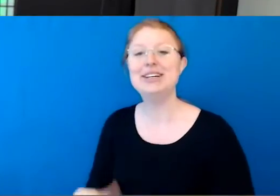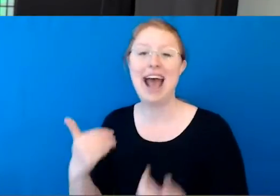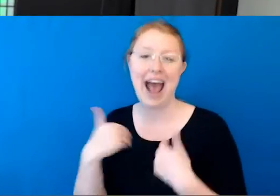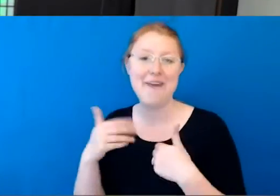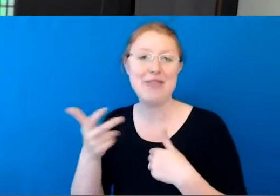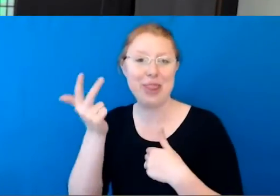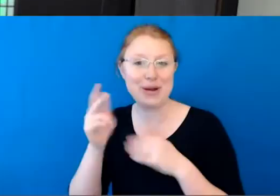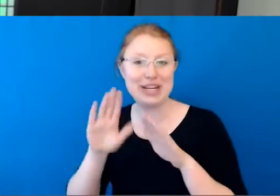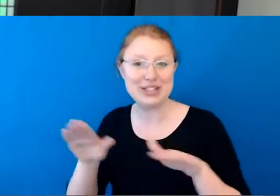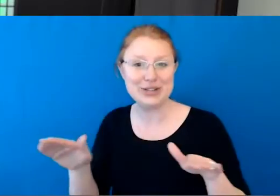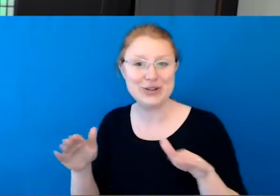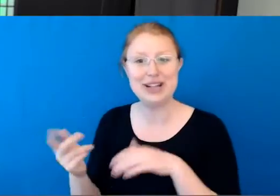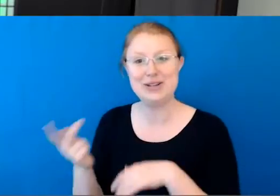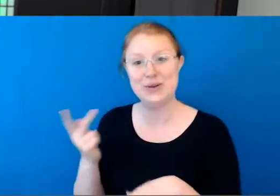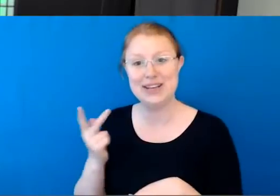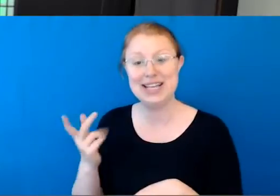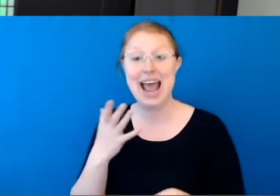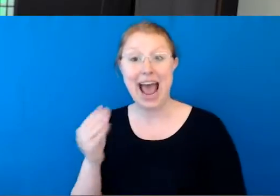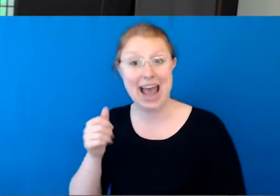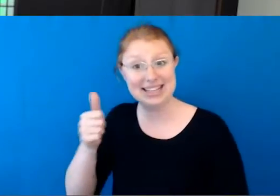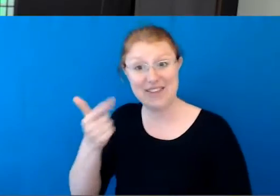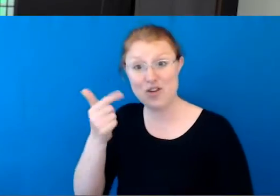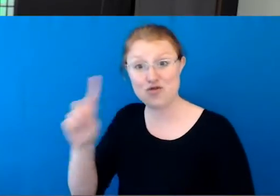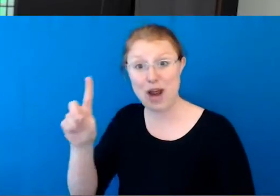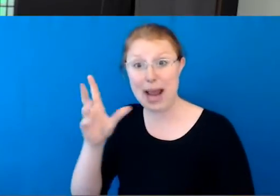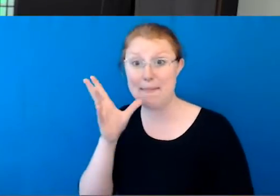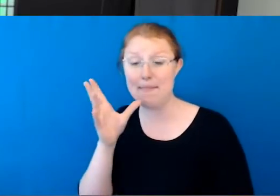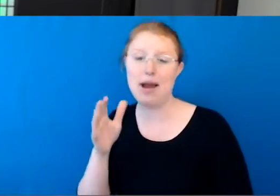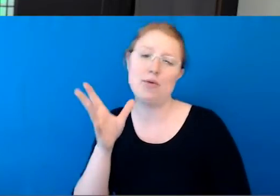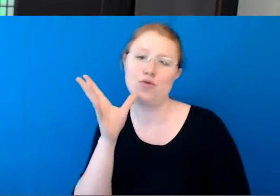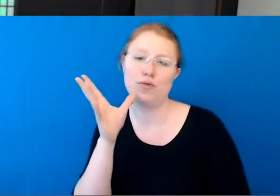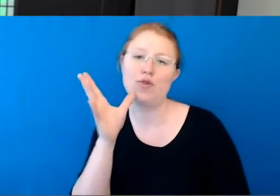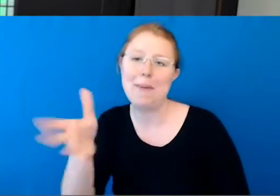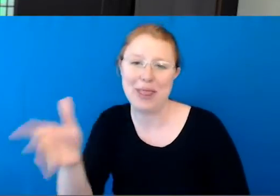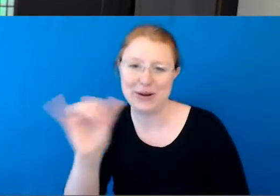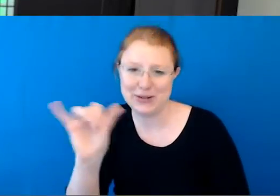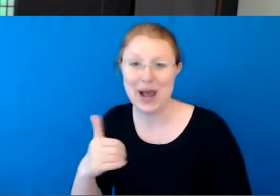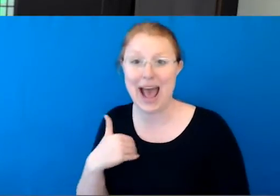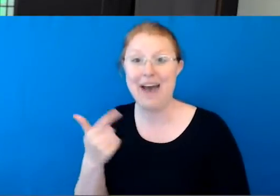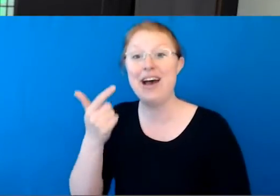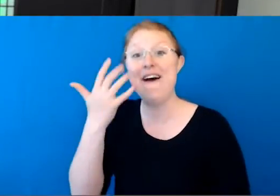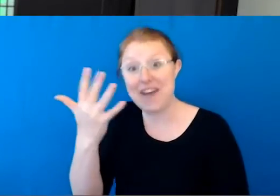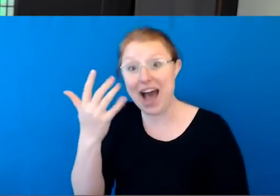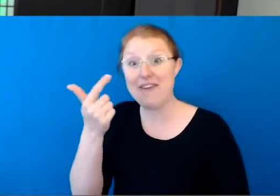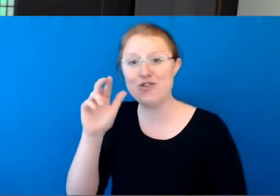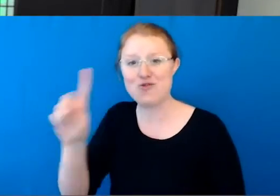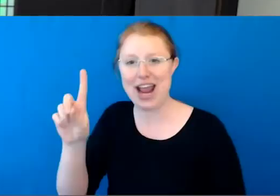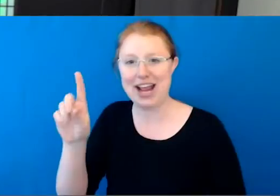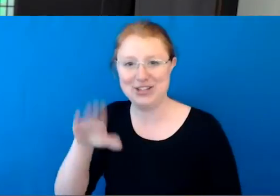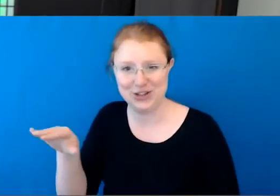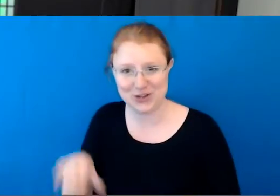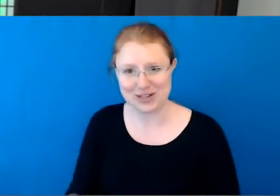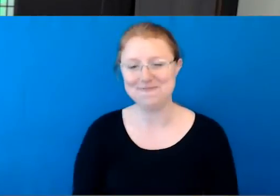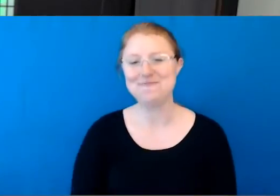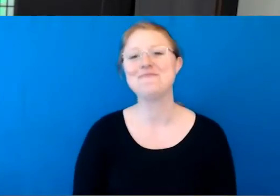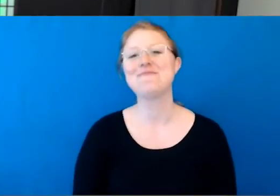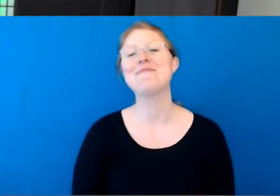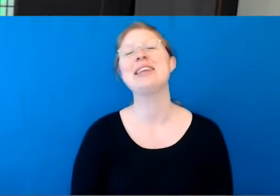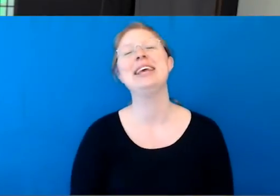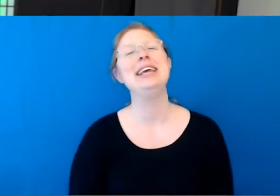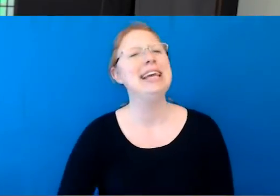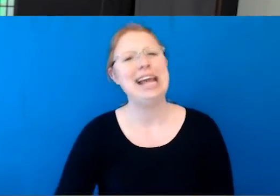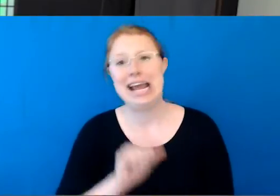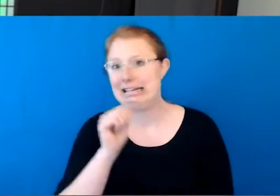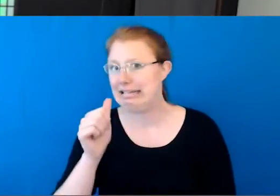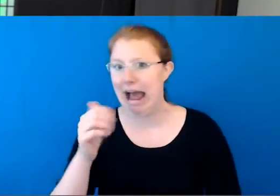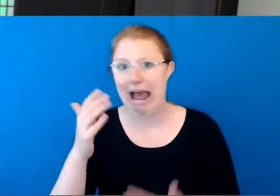three children and a grandmother to five more. And it's not an